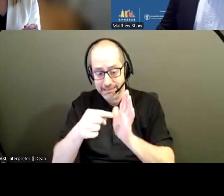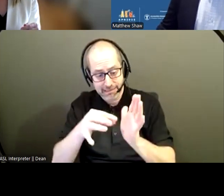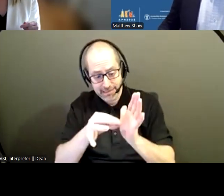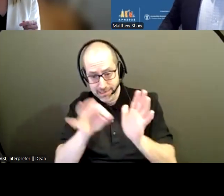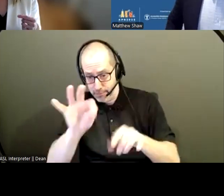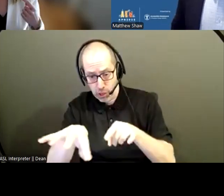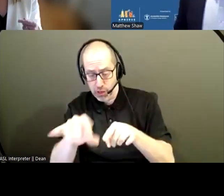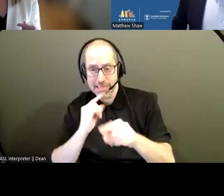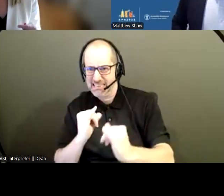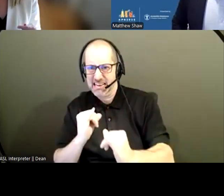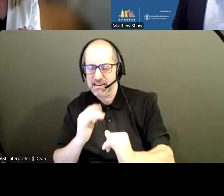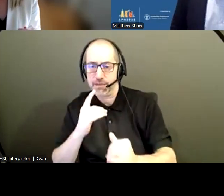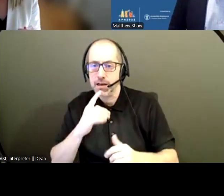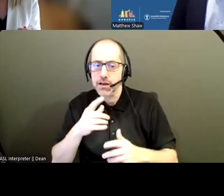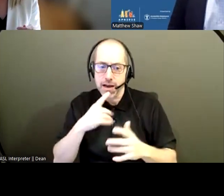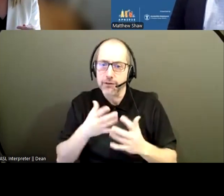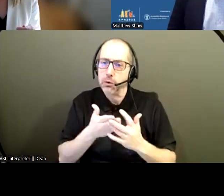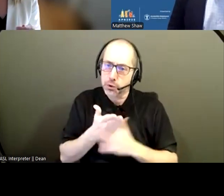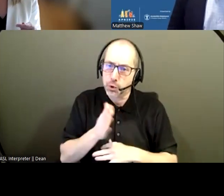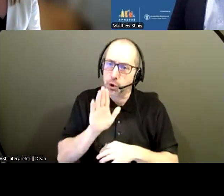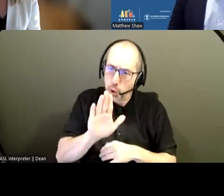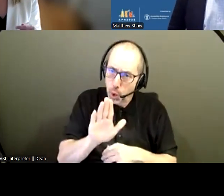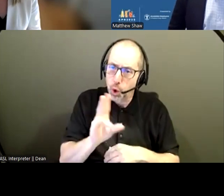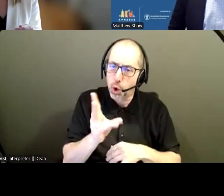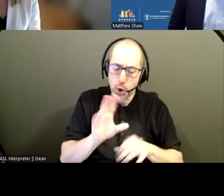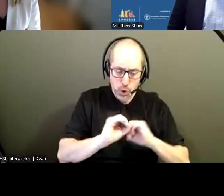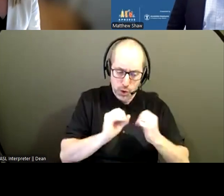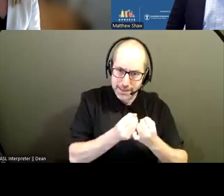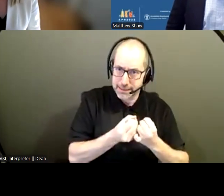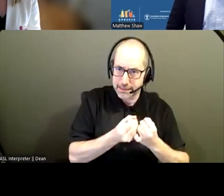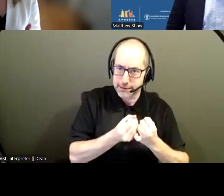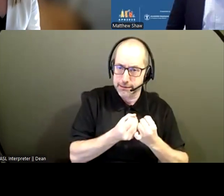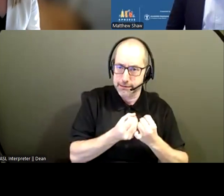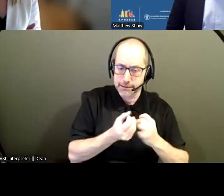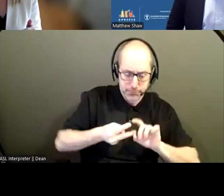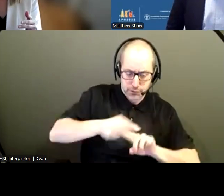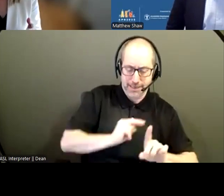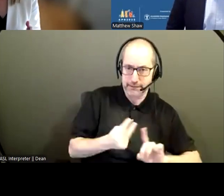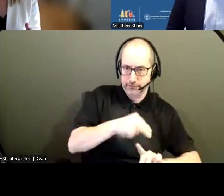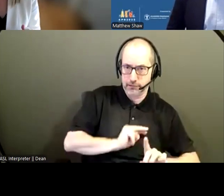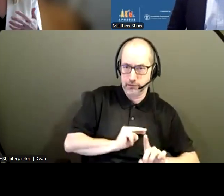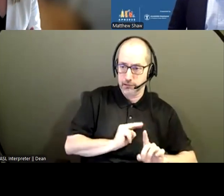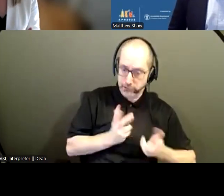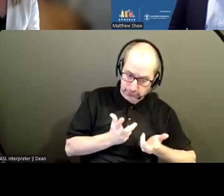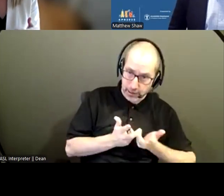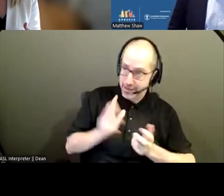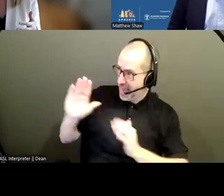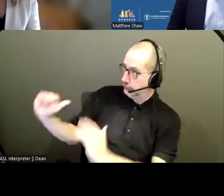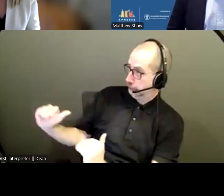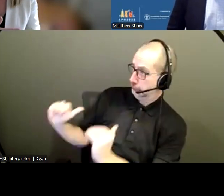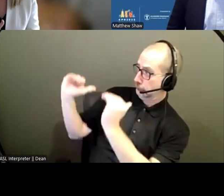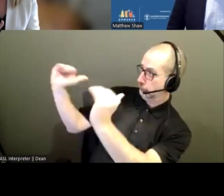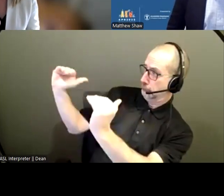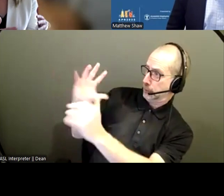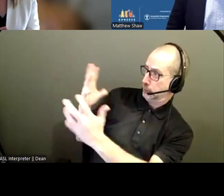have to put it through your own lens of going, is this relevant? Are these metrics, is what